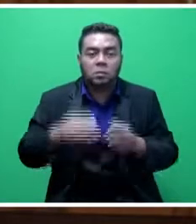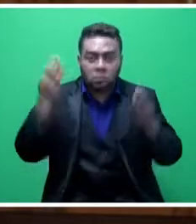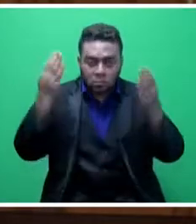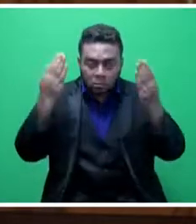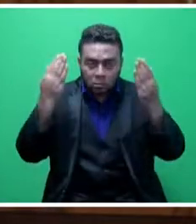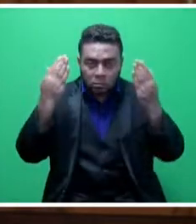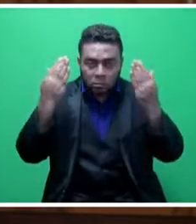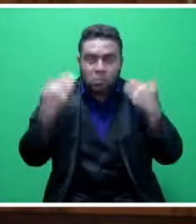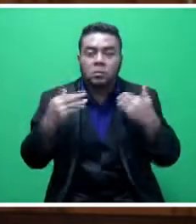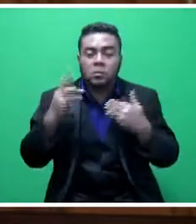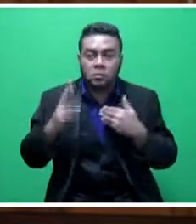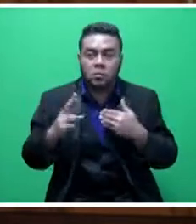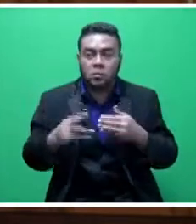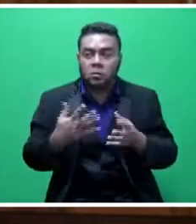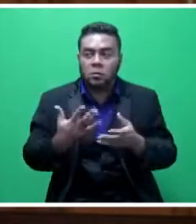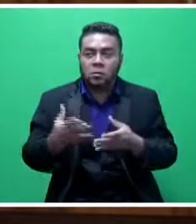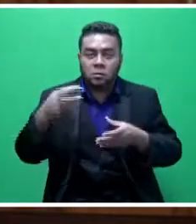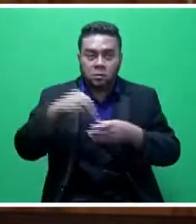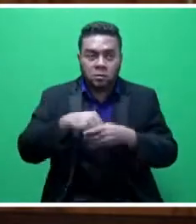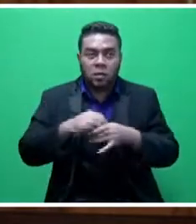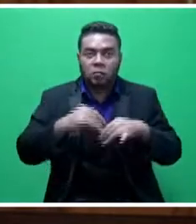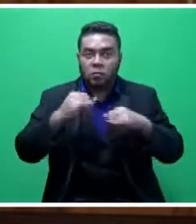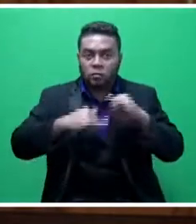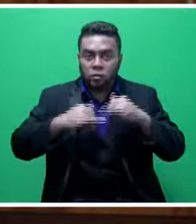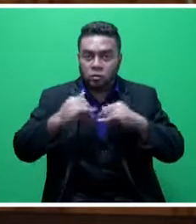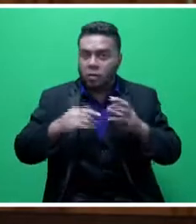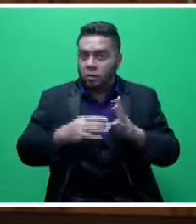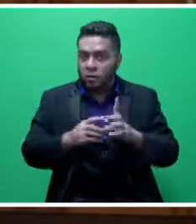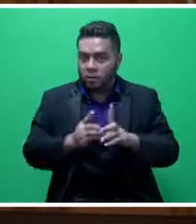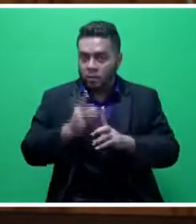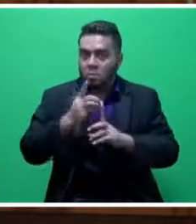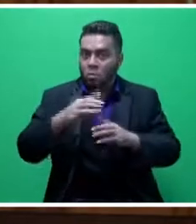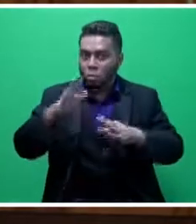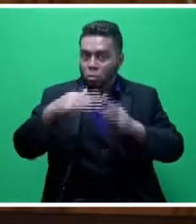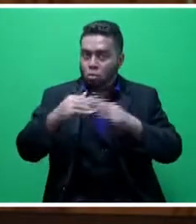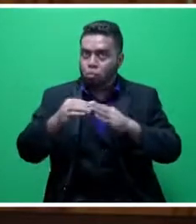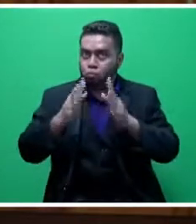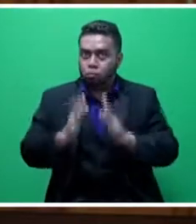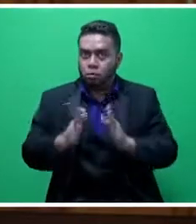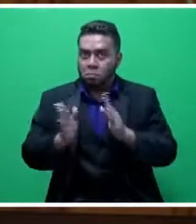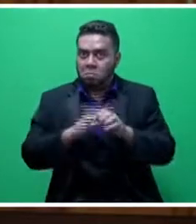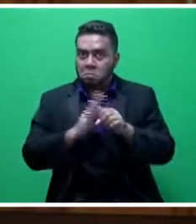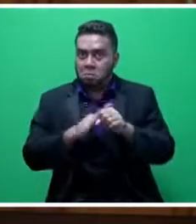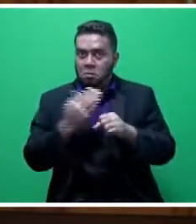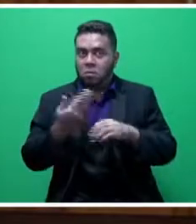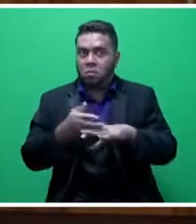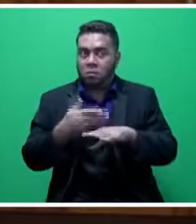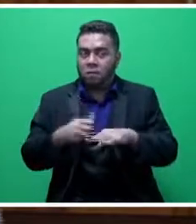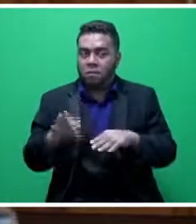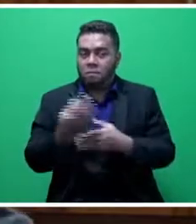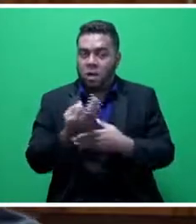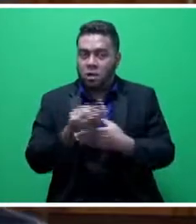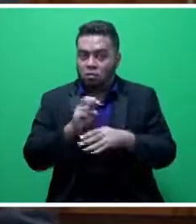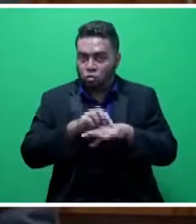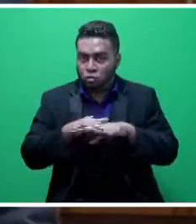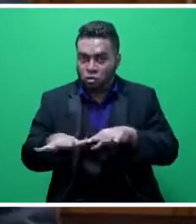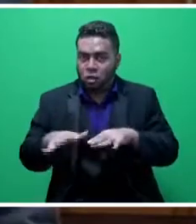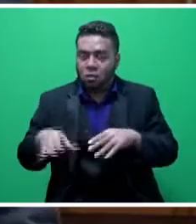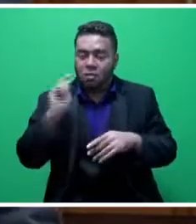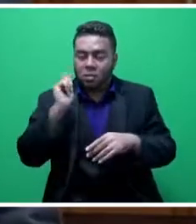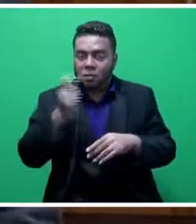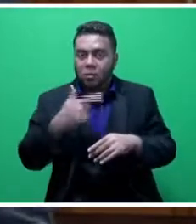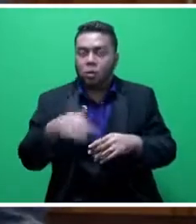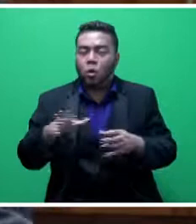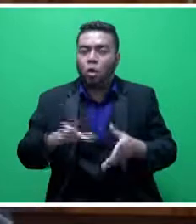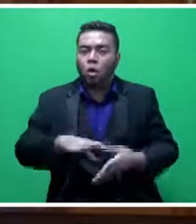sir, this will require significant infrastructure development. However, with these funding streams in close coordination with the telecommunication industry partners, we are